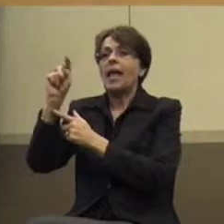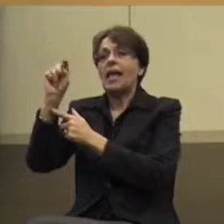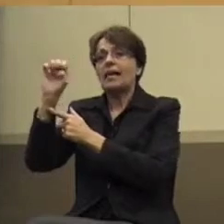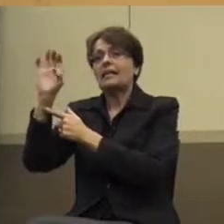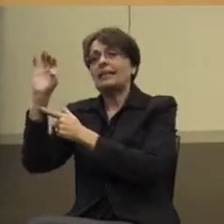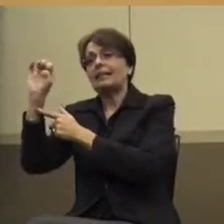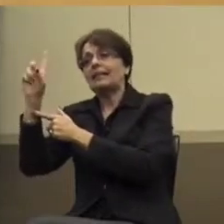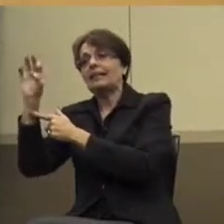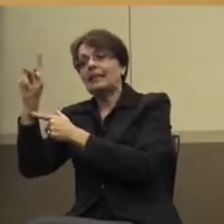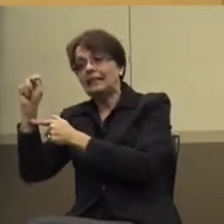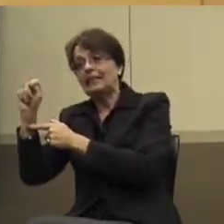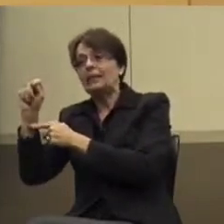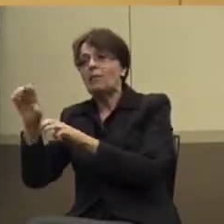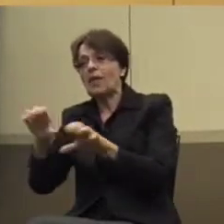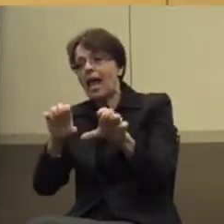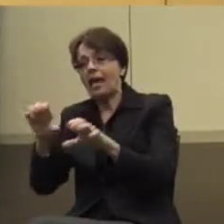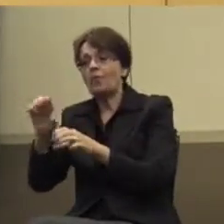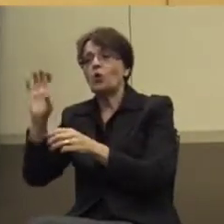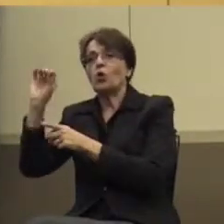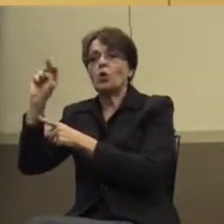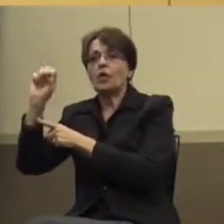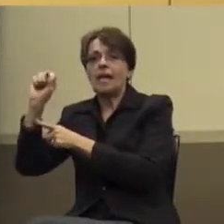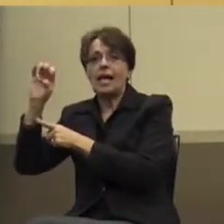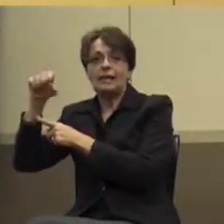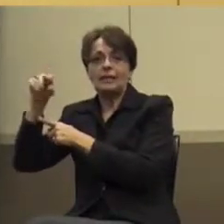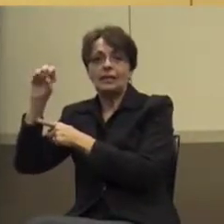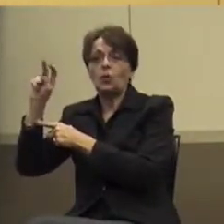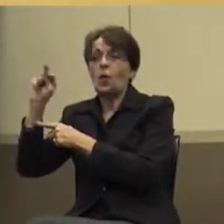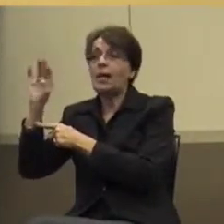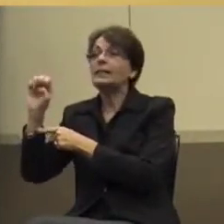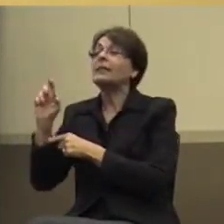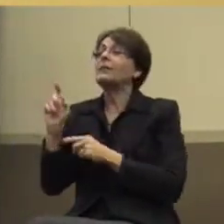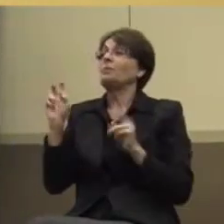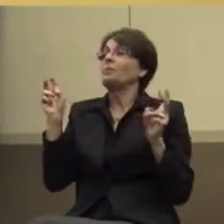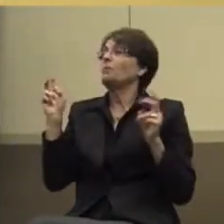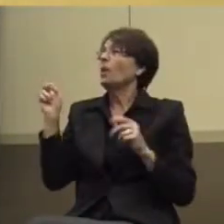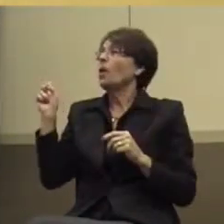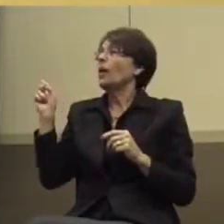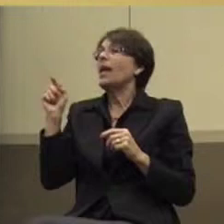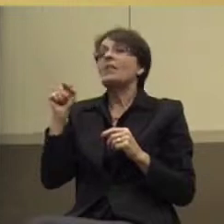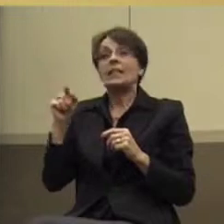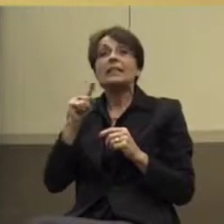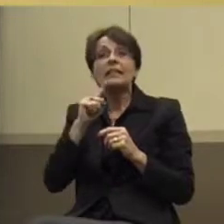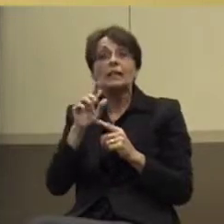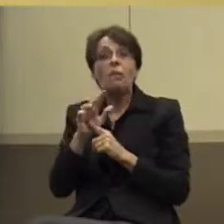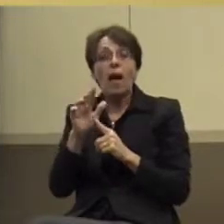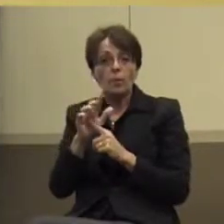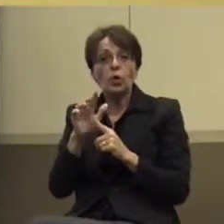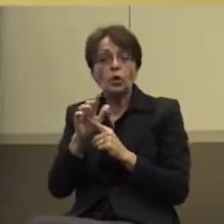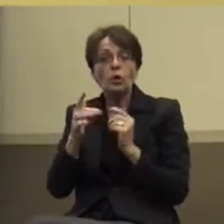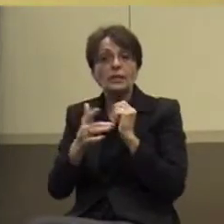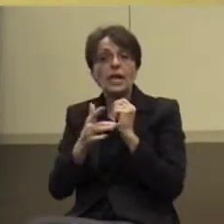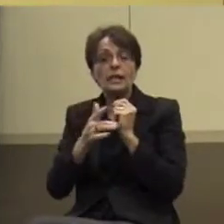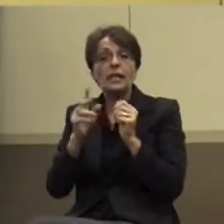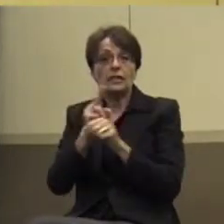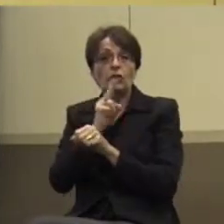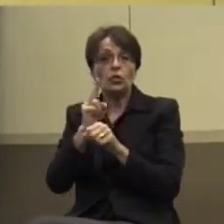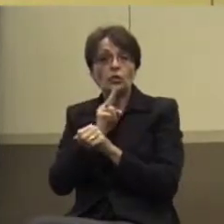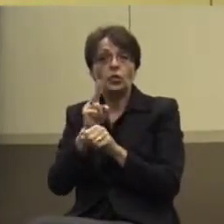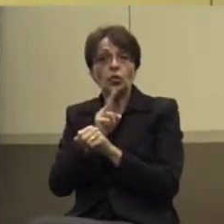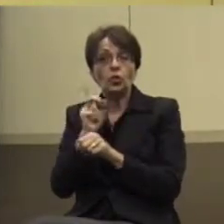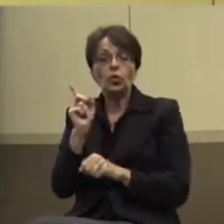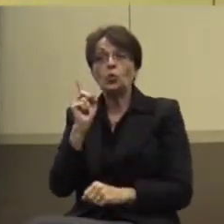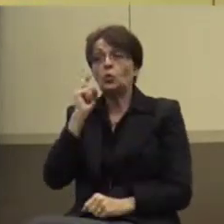This very popular assessment technique to use, behavior observation assessment technique to use,